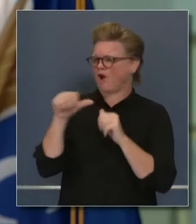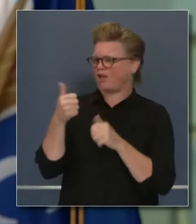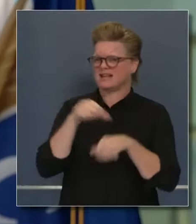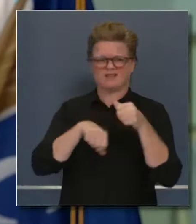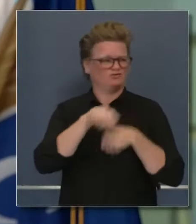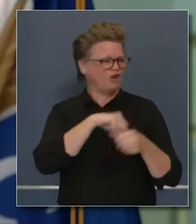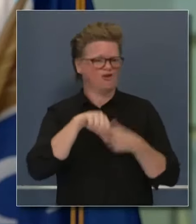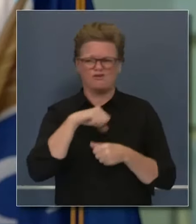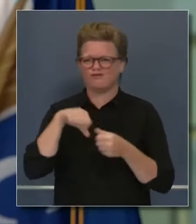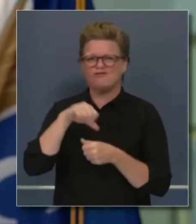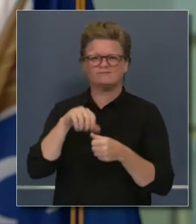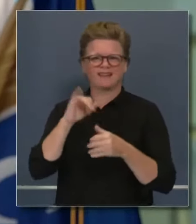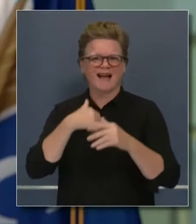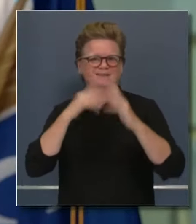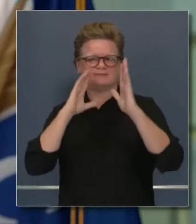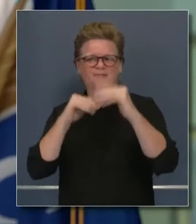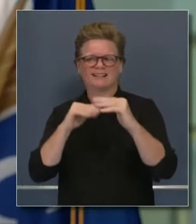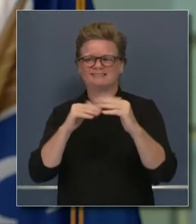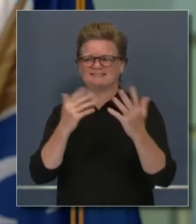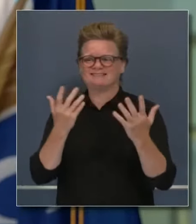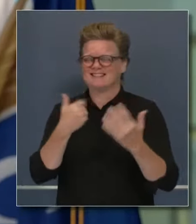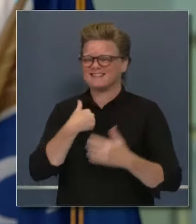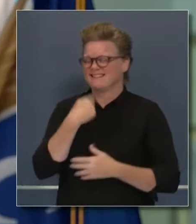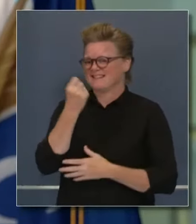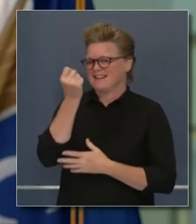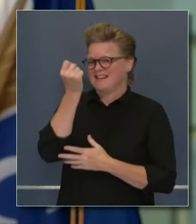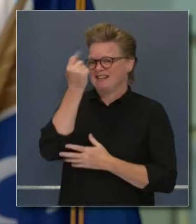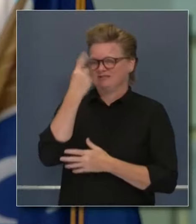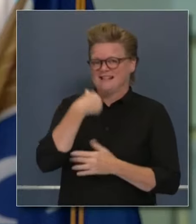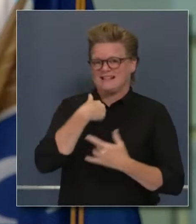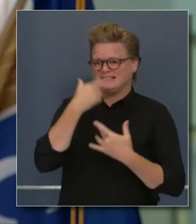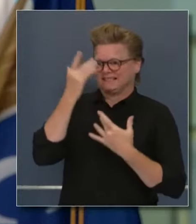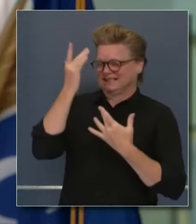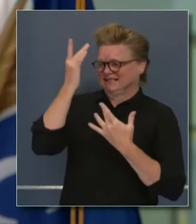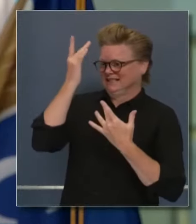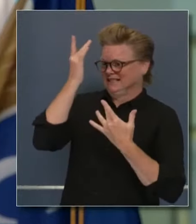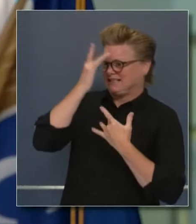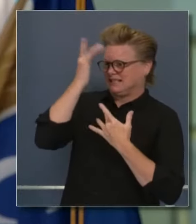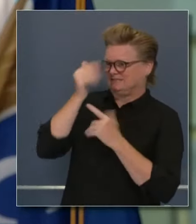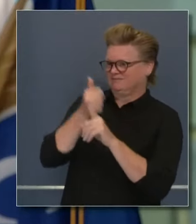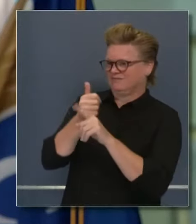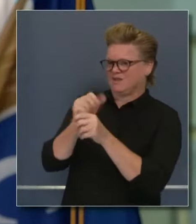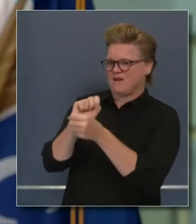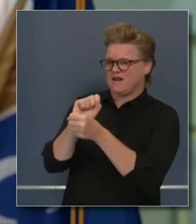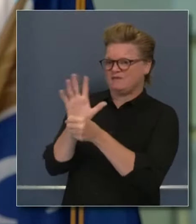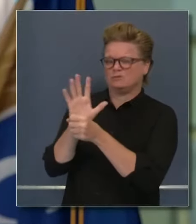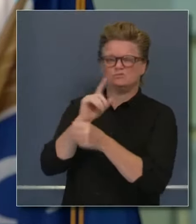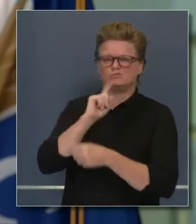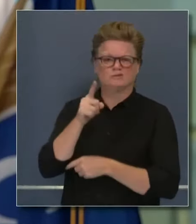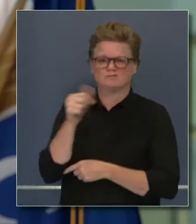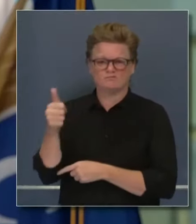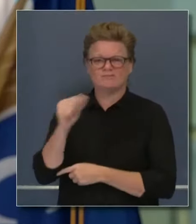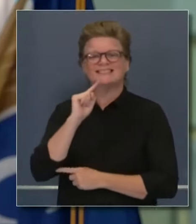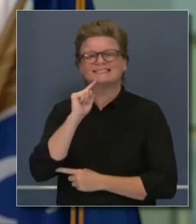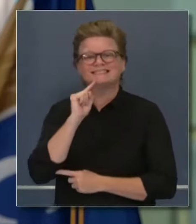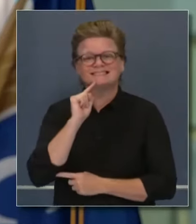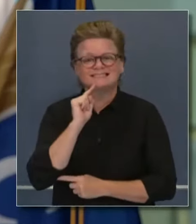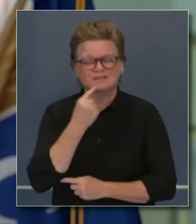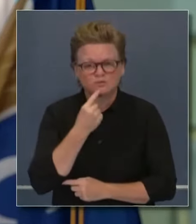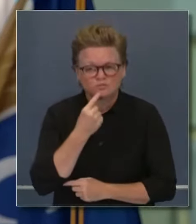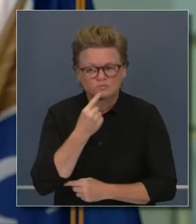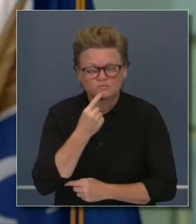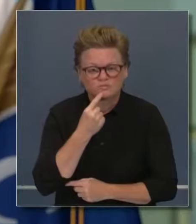cognizant of the reality of the spread of this disease. It does not help to have thousands and thousands of people not practicing physical distancing